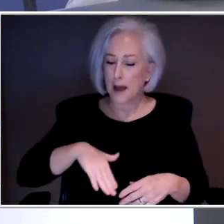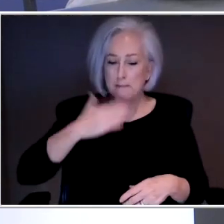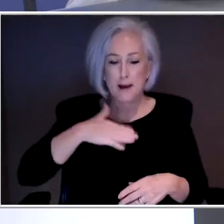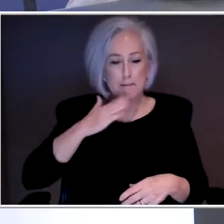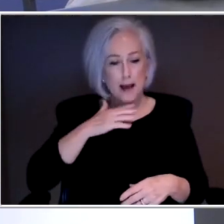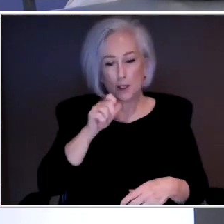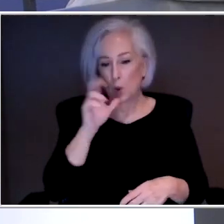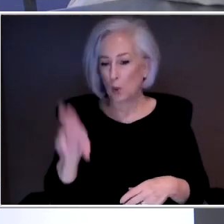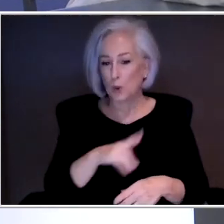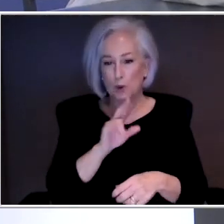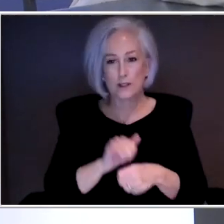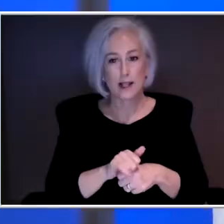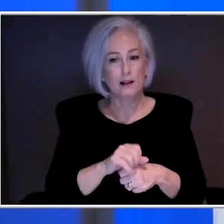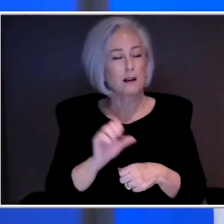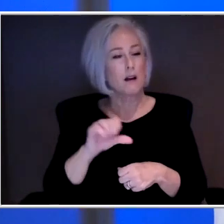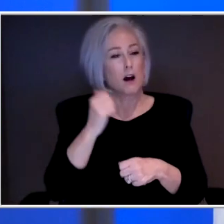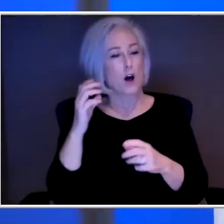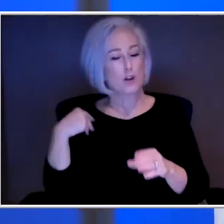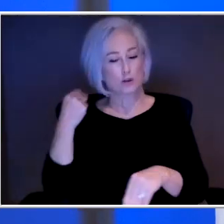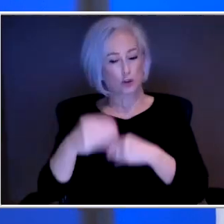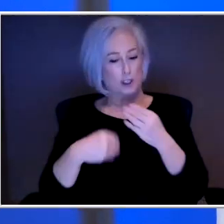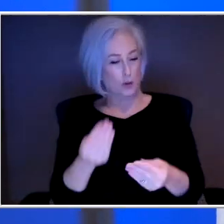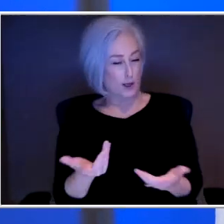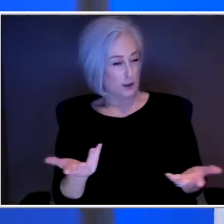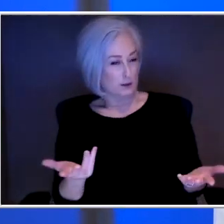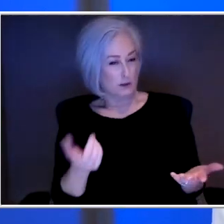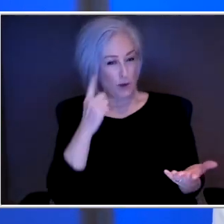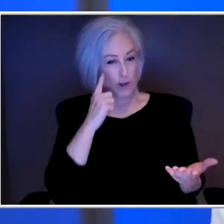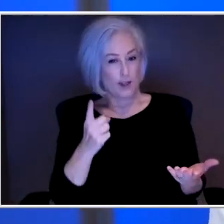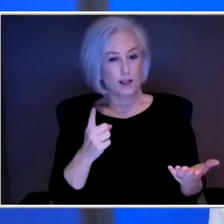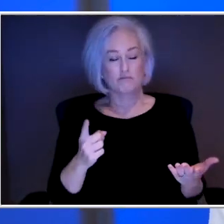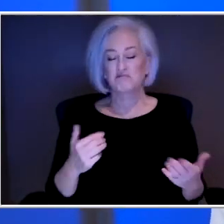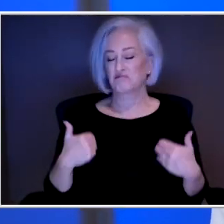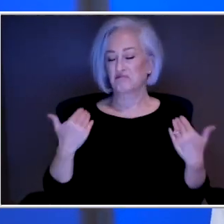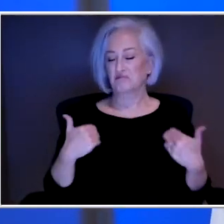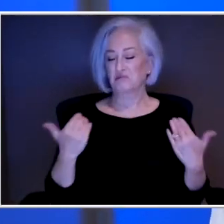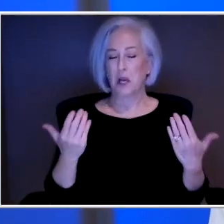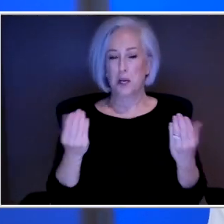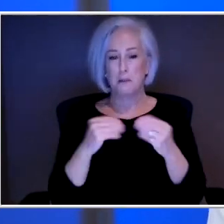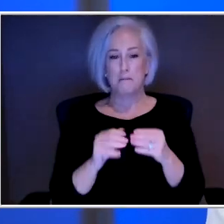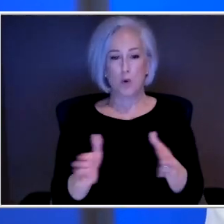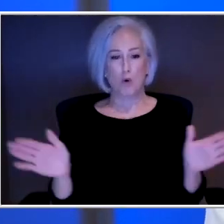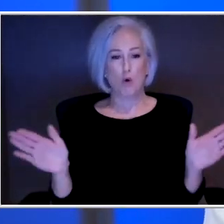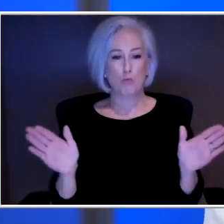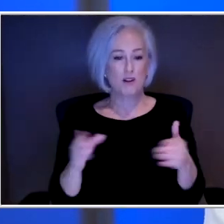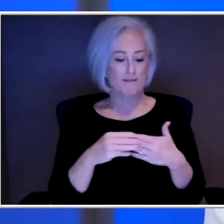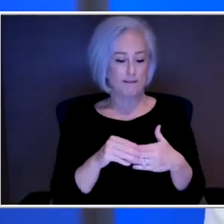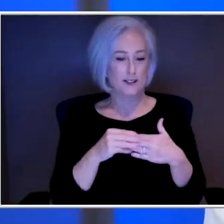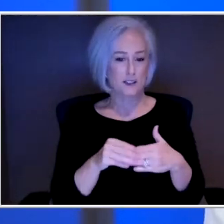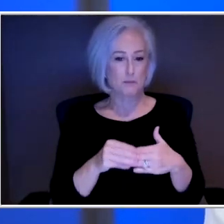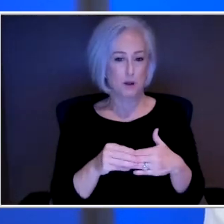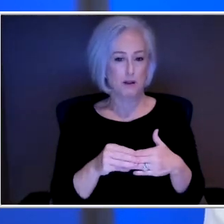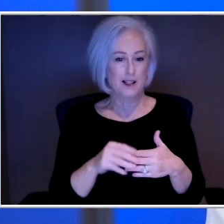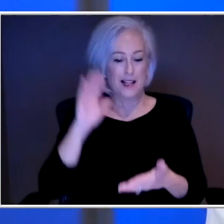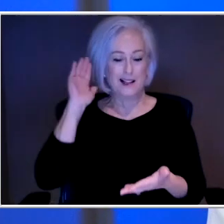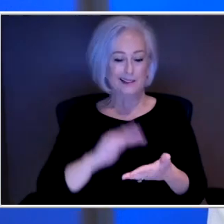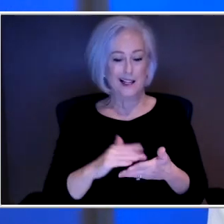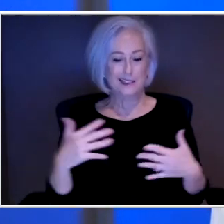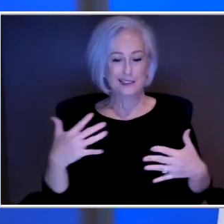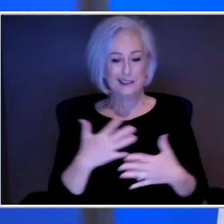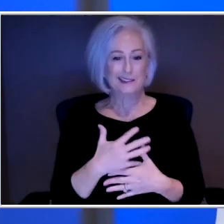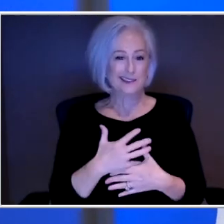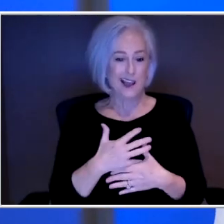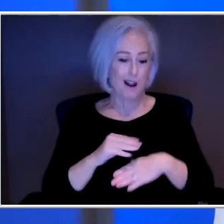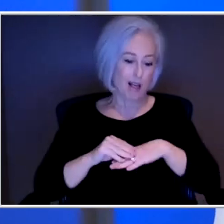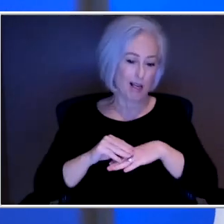aren't open to it? Yeah, I think the younger generation is much more open to it. They've come up, there's been less scare tactics. The older generation, there are a lot of